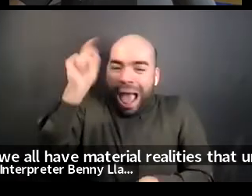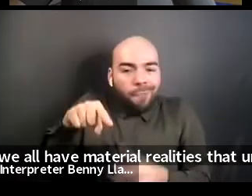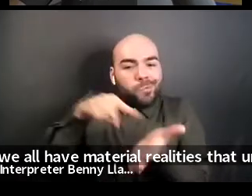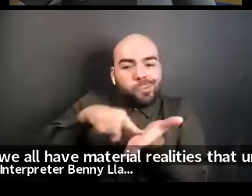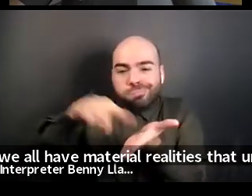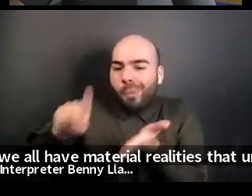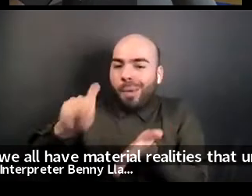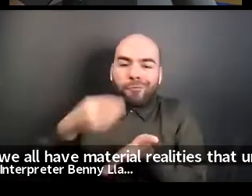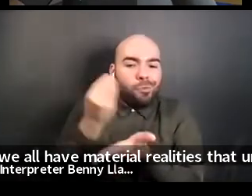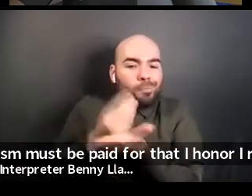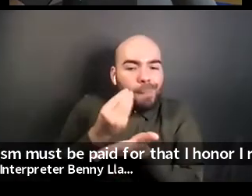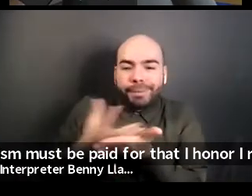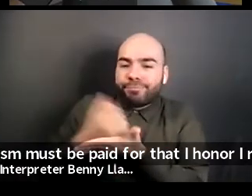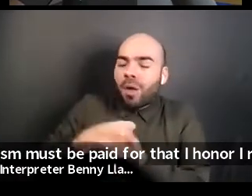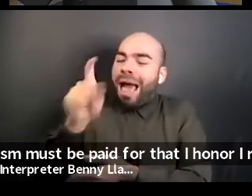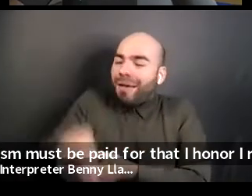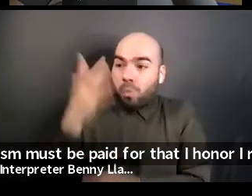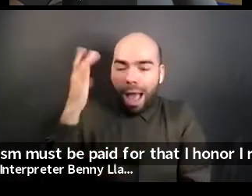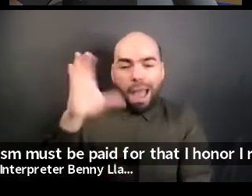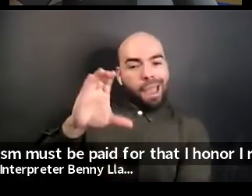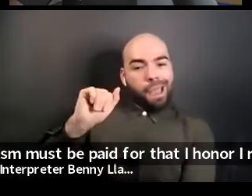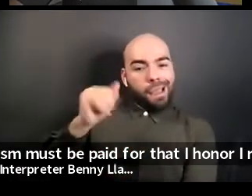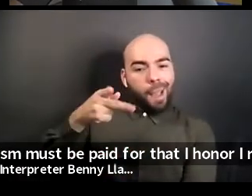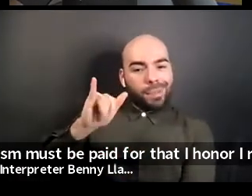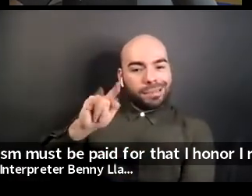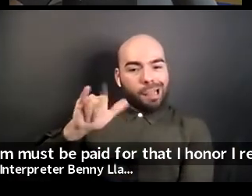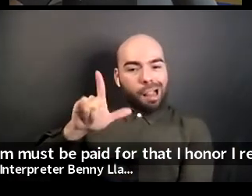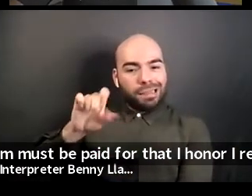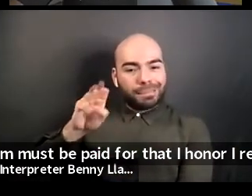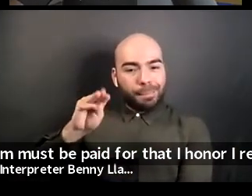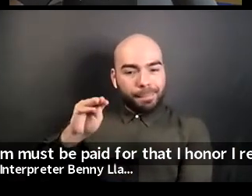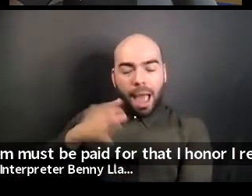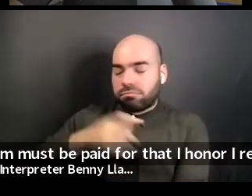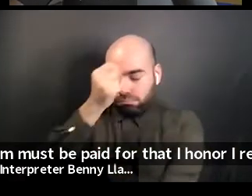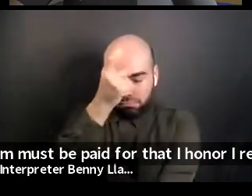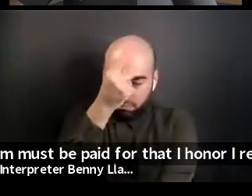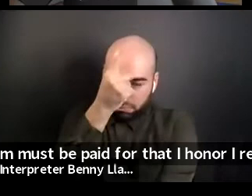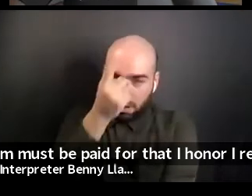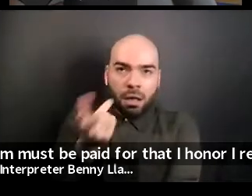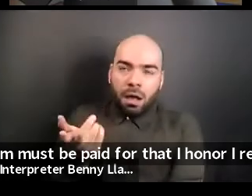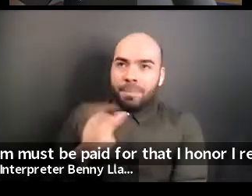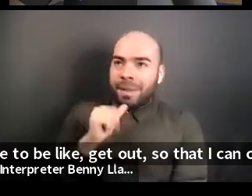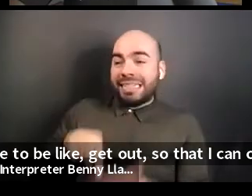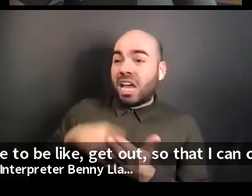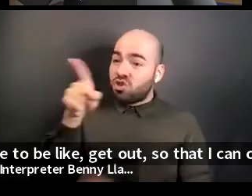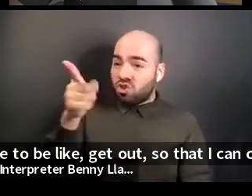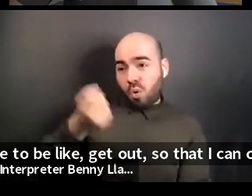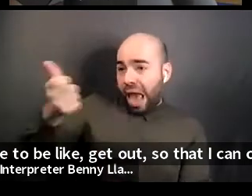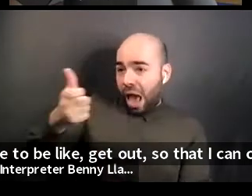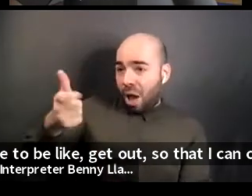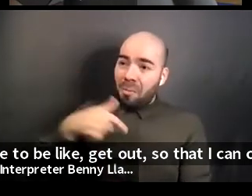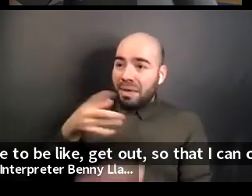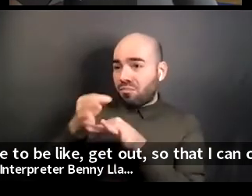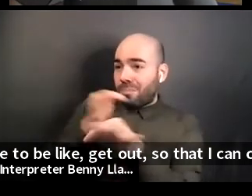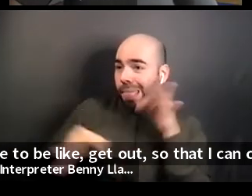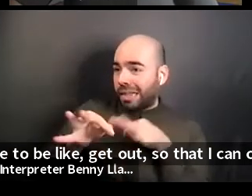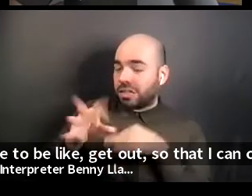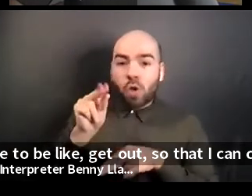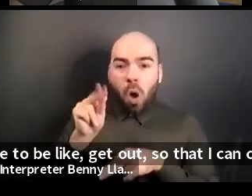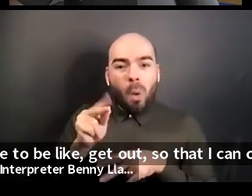I honor, I respect. I'm not here to be like, get out so that I can come in. Like, I want to know how we can be there